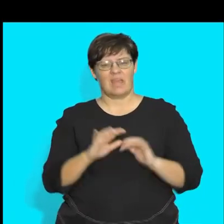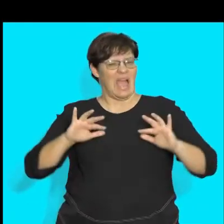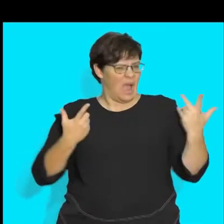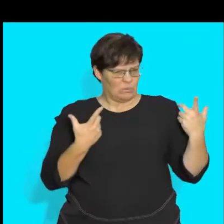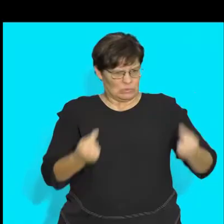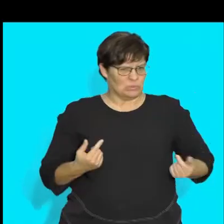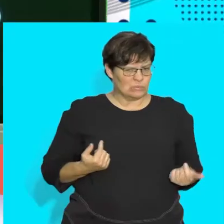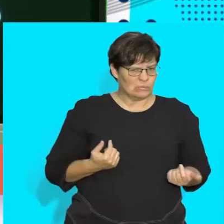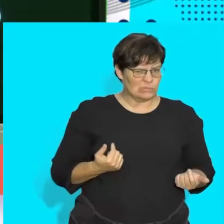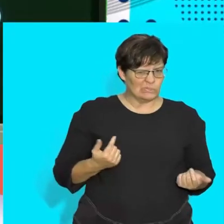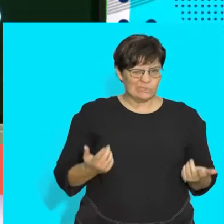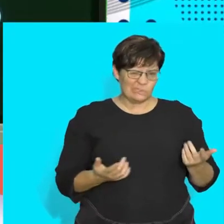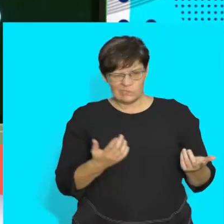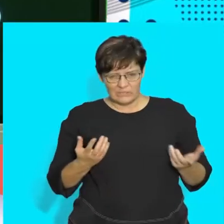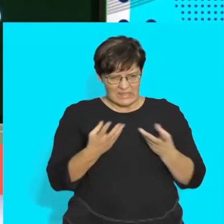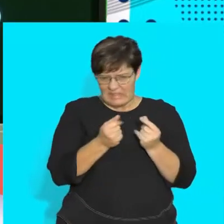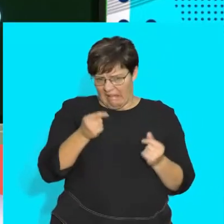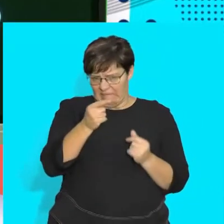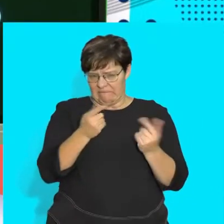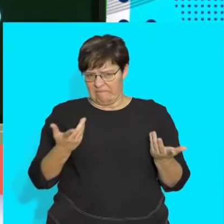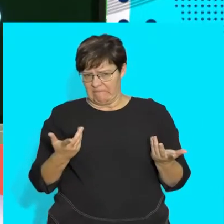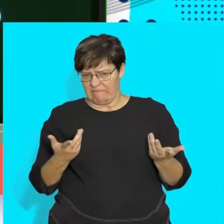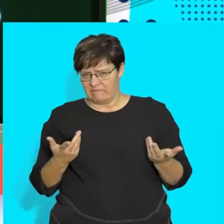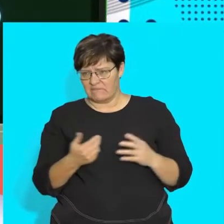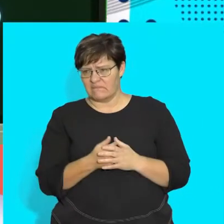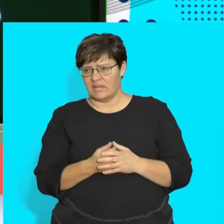How are we going to do this? How am I going to solve for that angle?